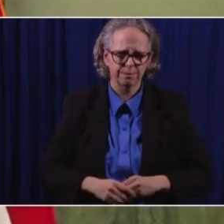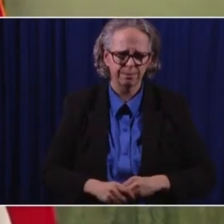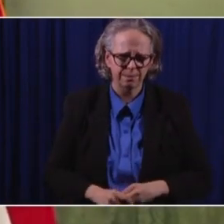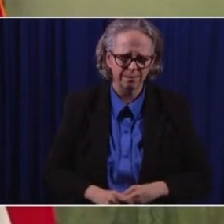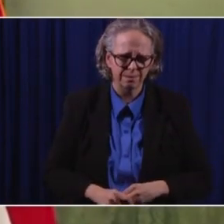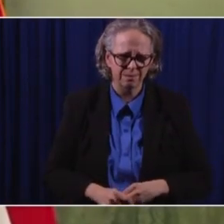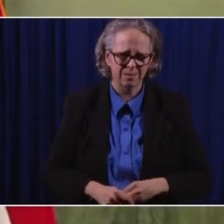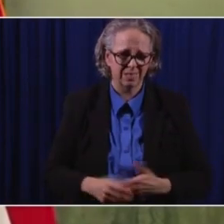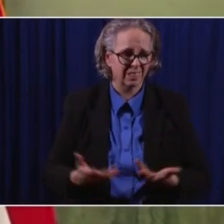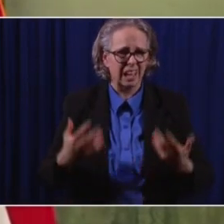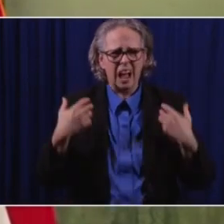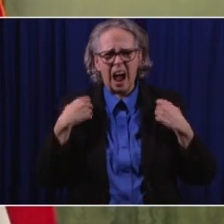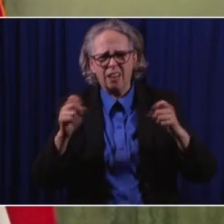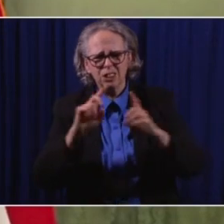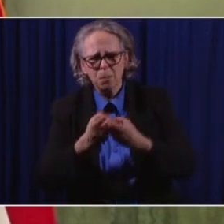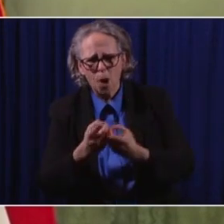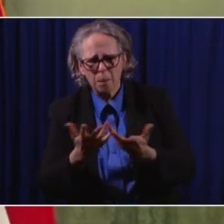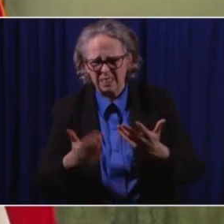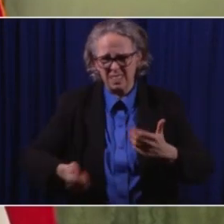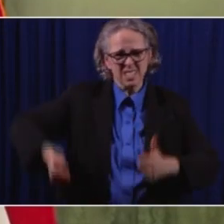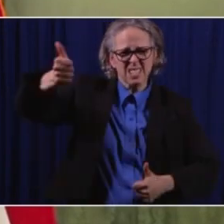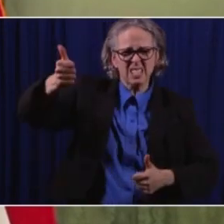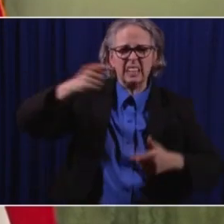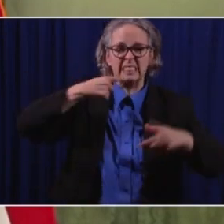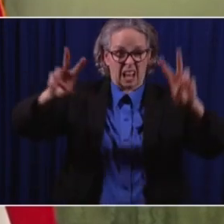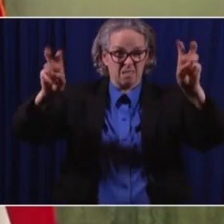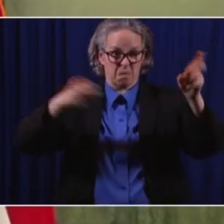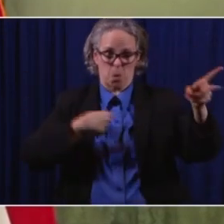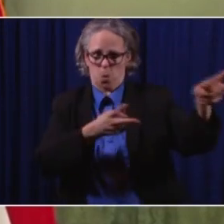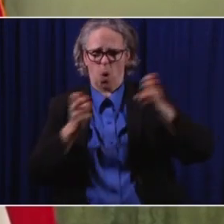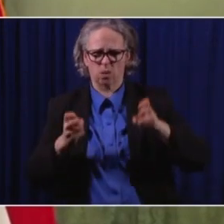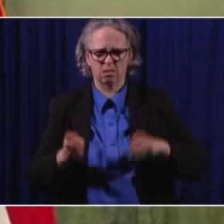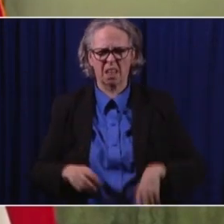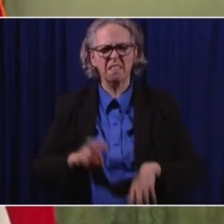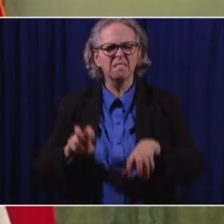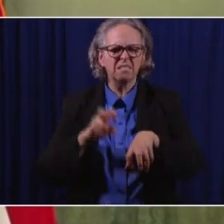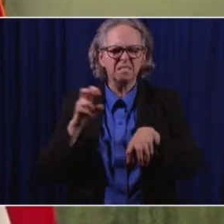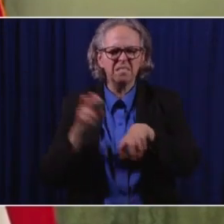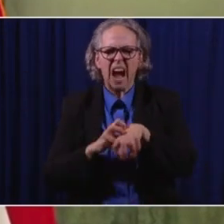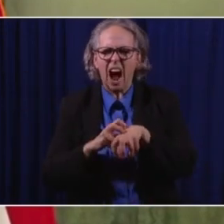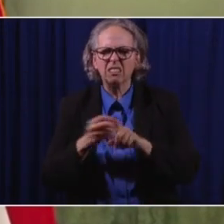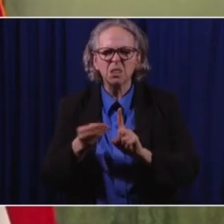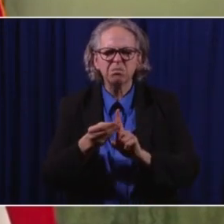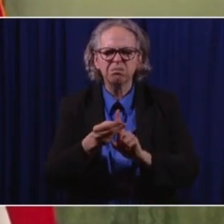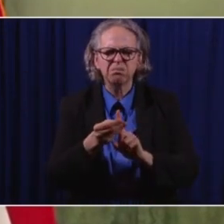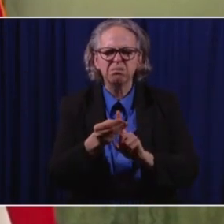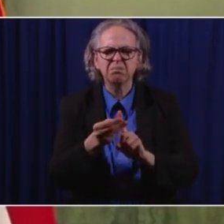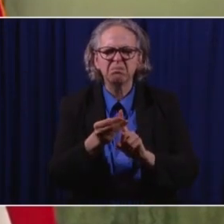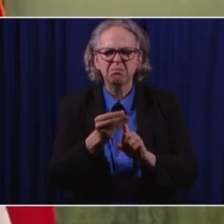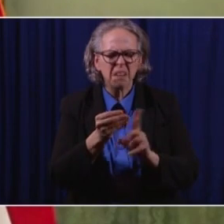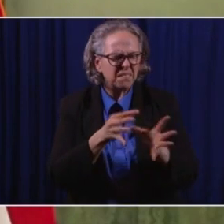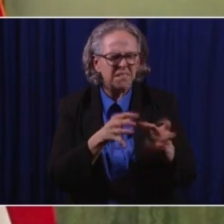and I quote, "The virus is running through families like I've never seen before."